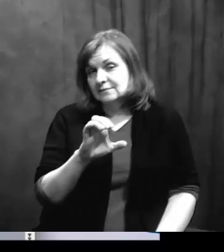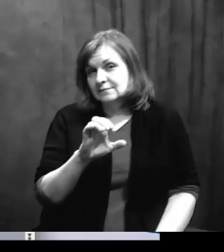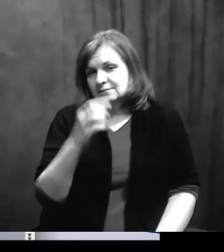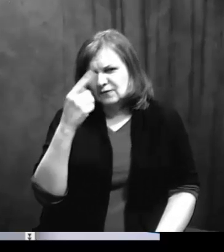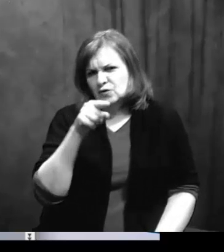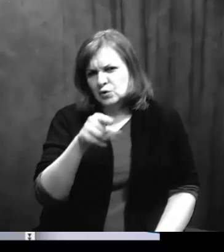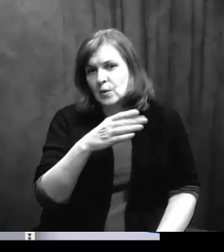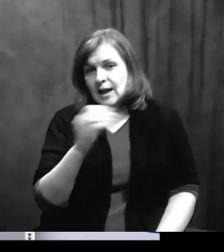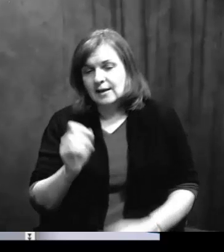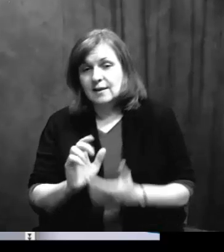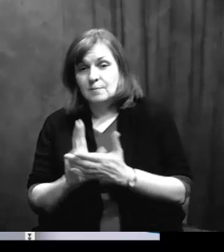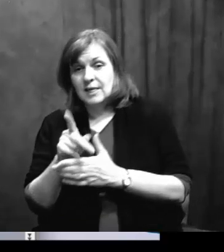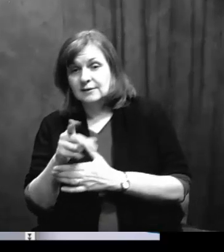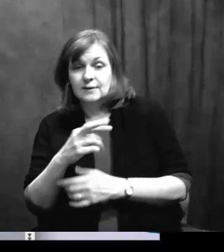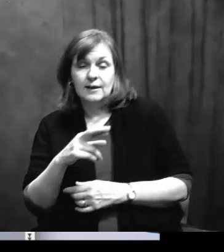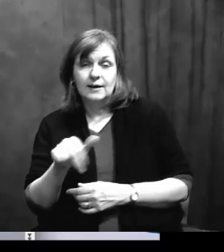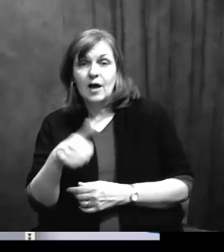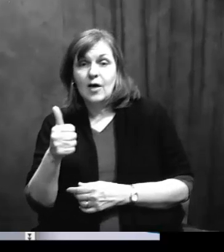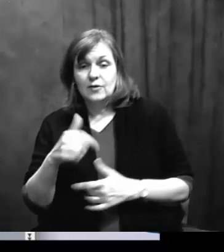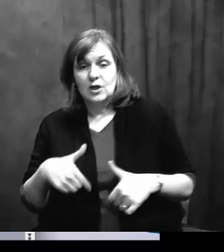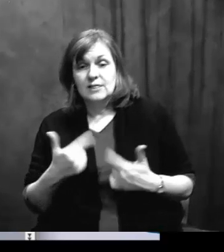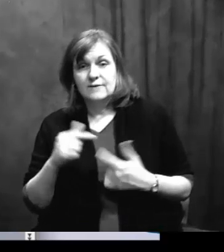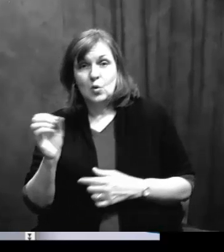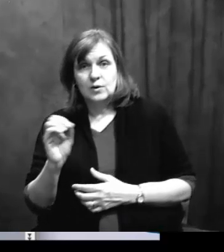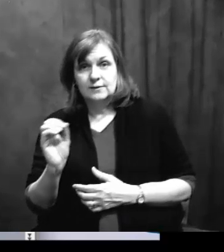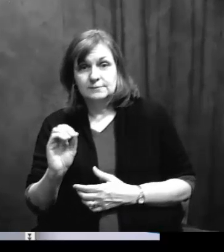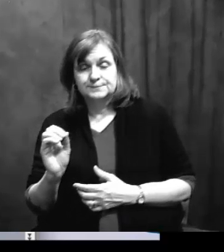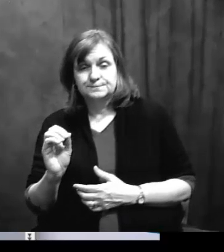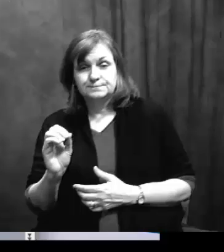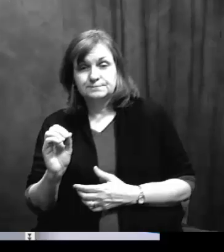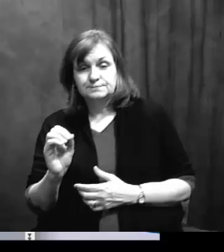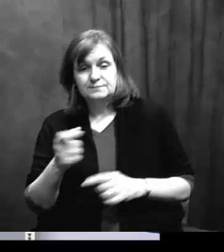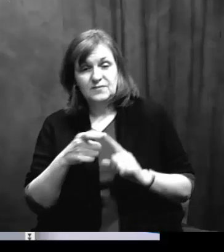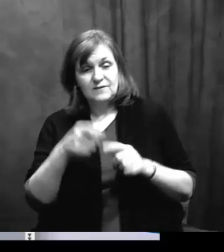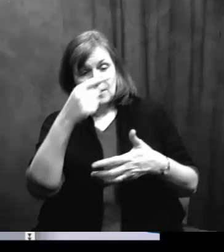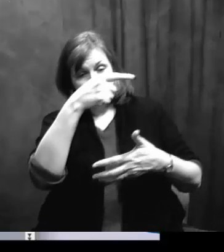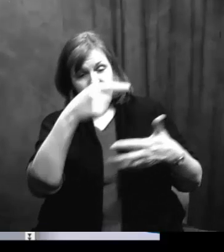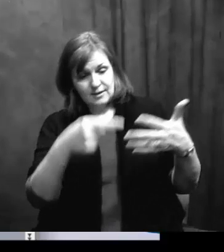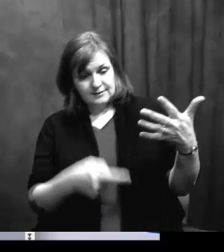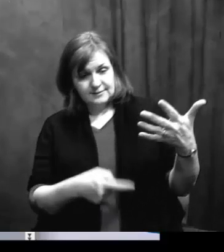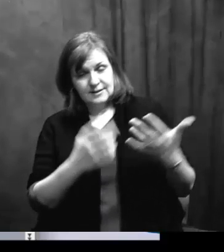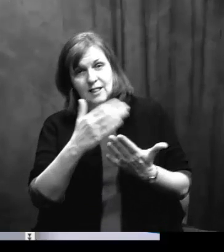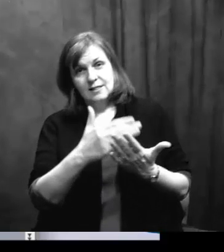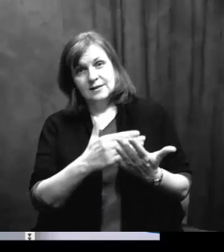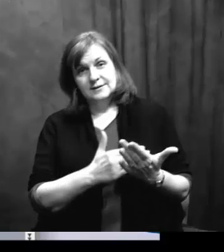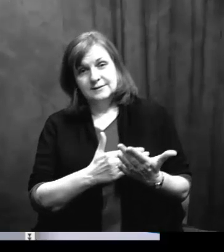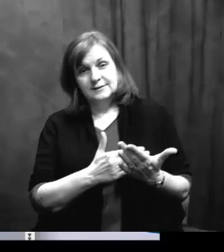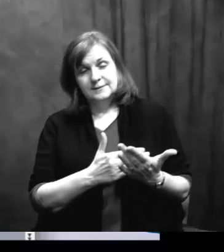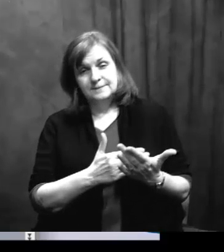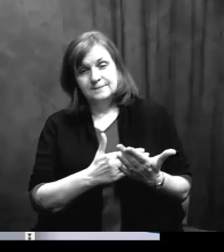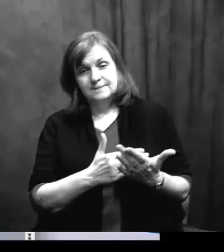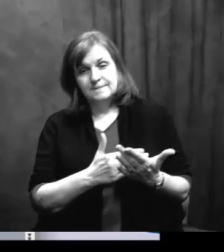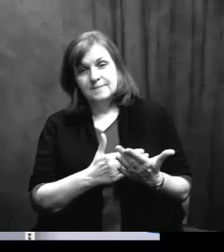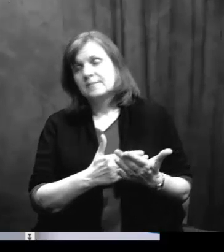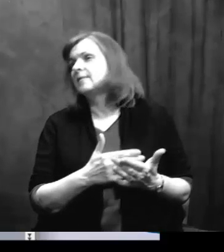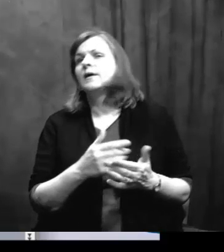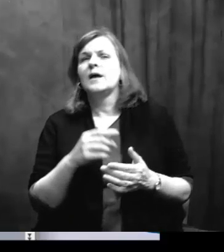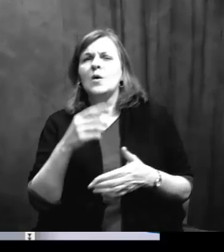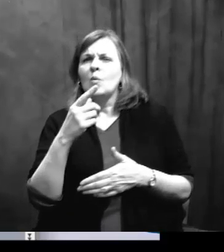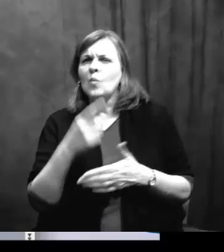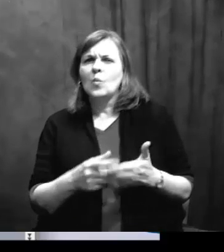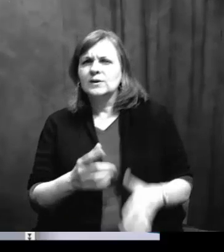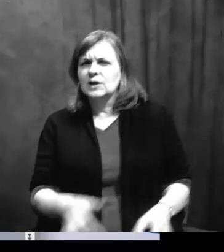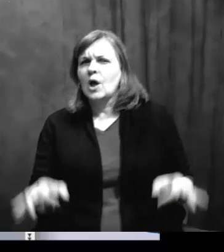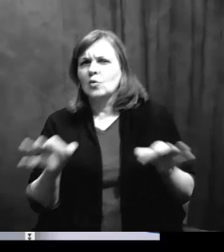to the plants or to any living organism. But out of this list, what we want to think about